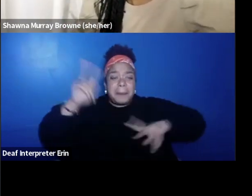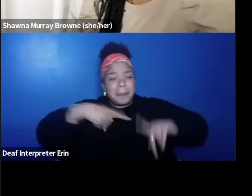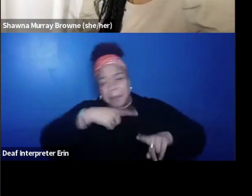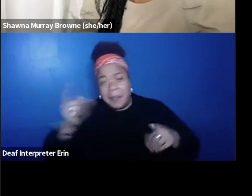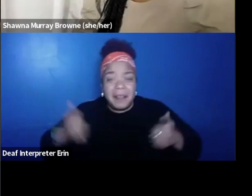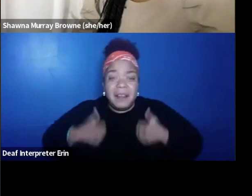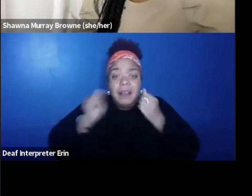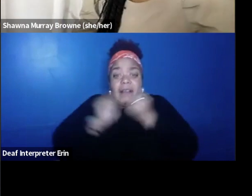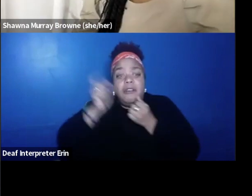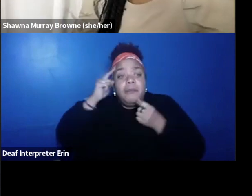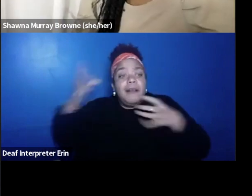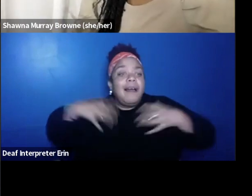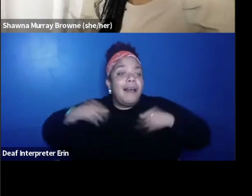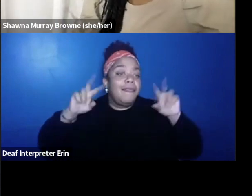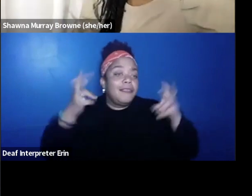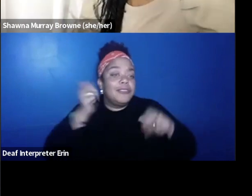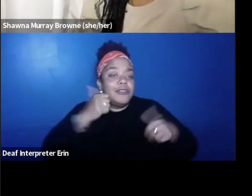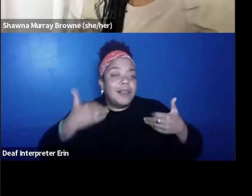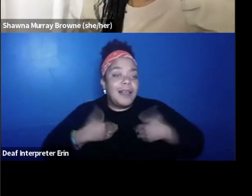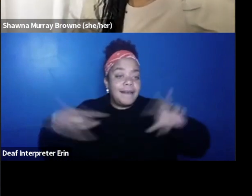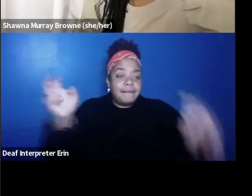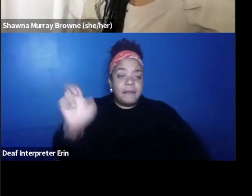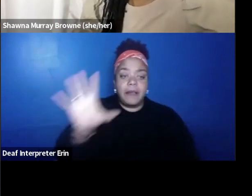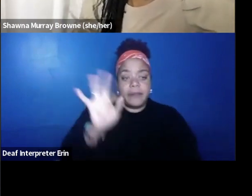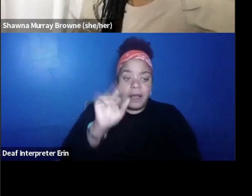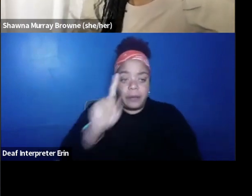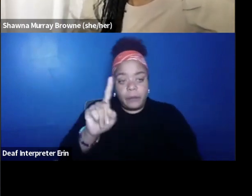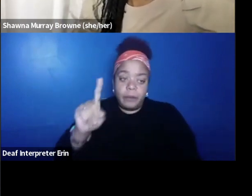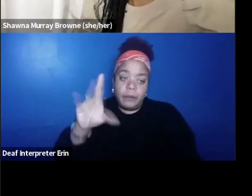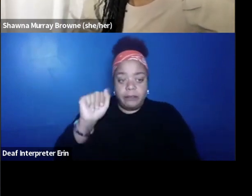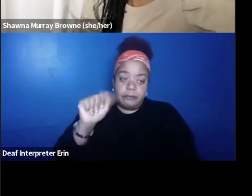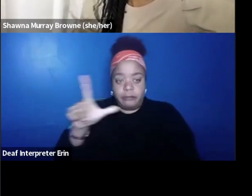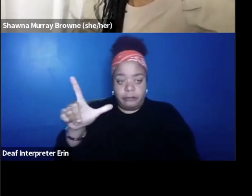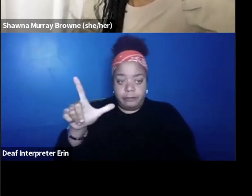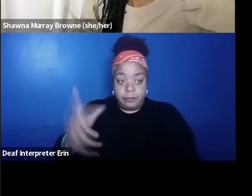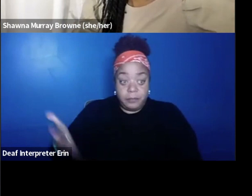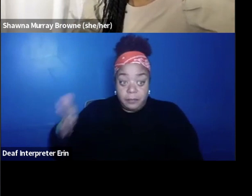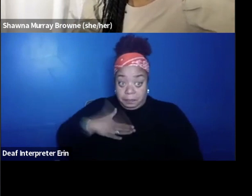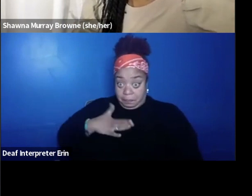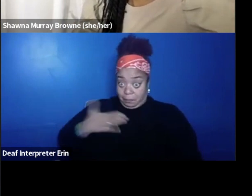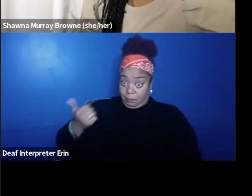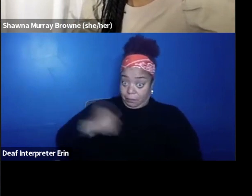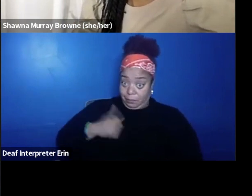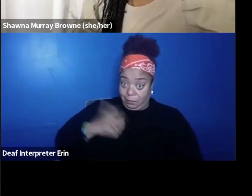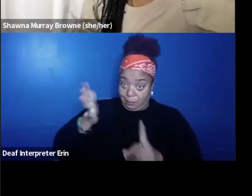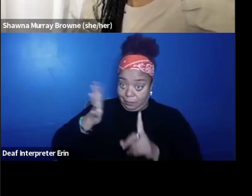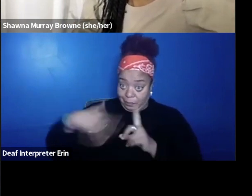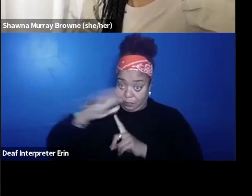call. In my context, in the Canadian context, of which suicidality is illegal. It is a criminal